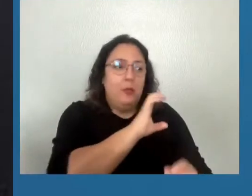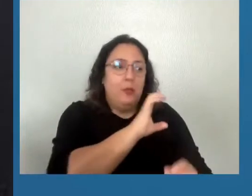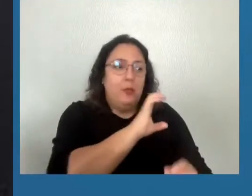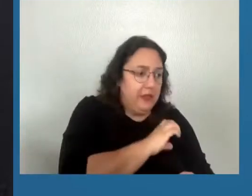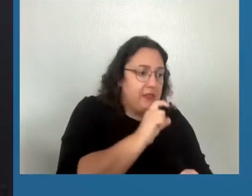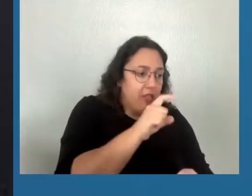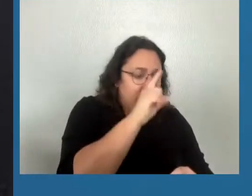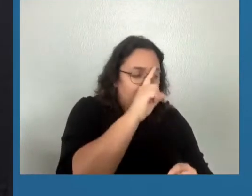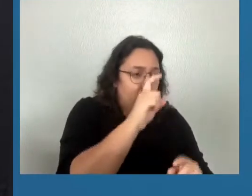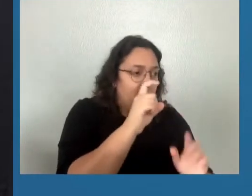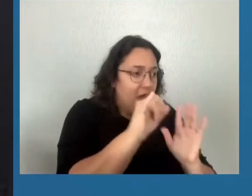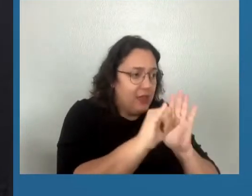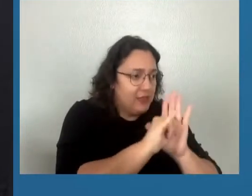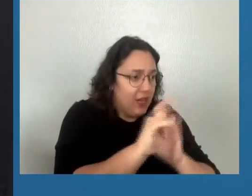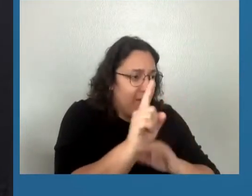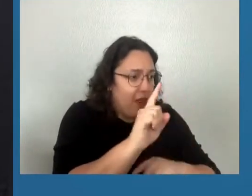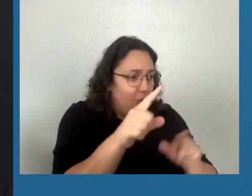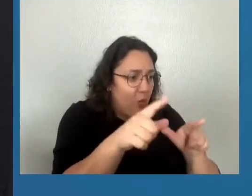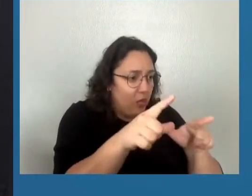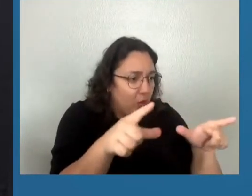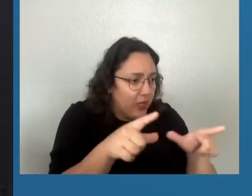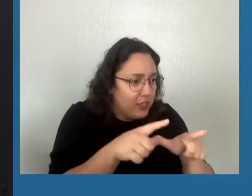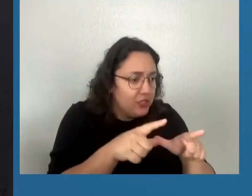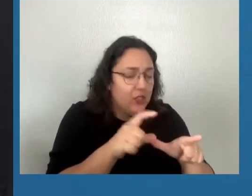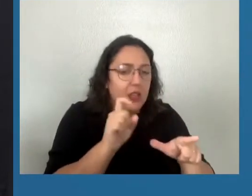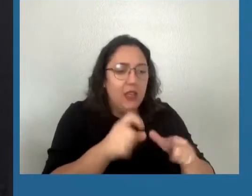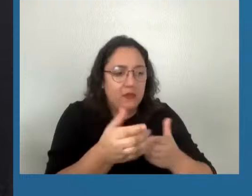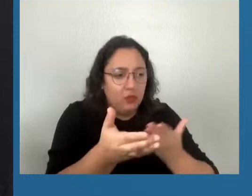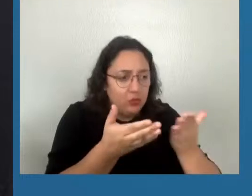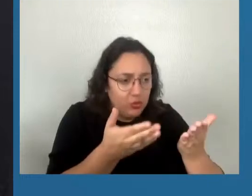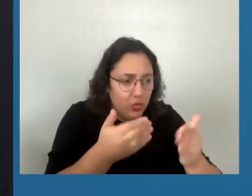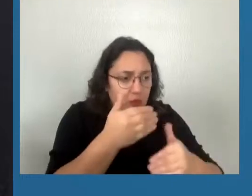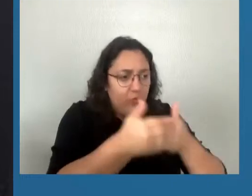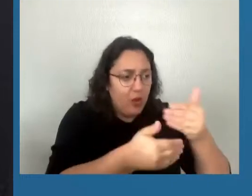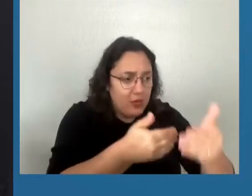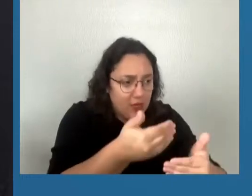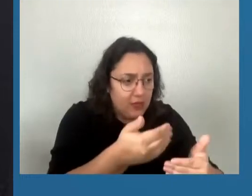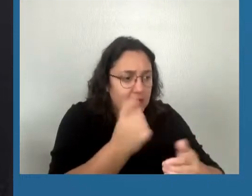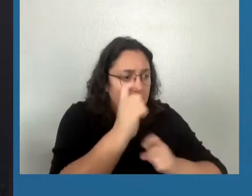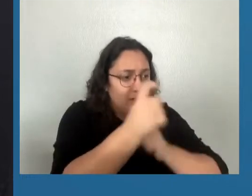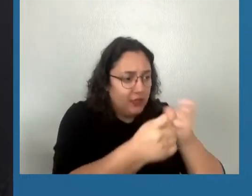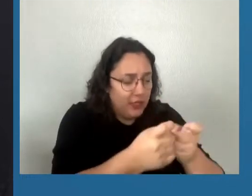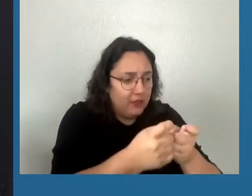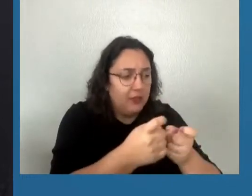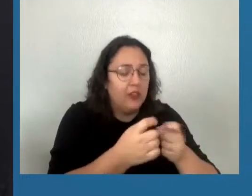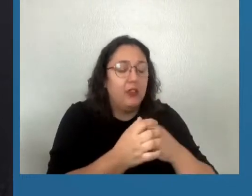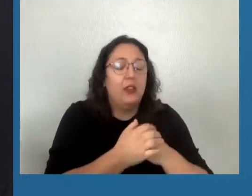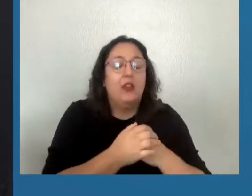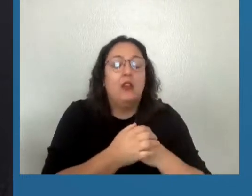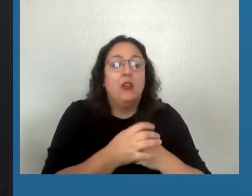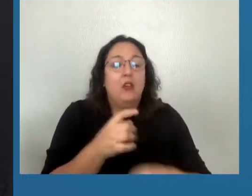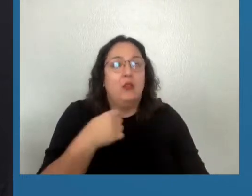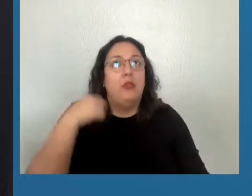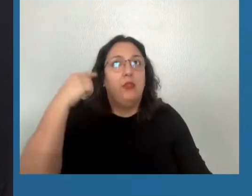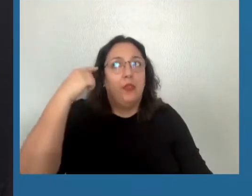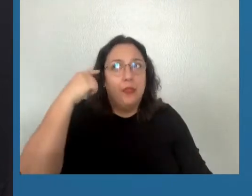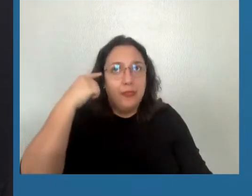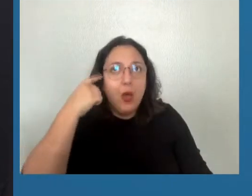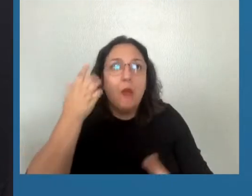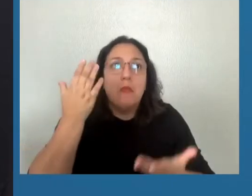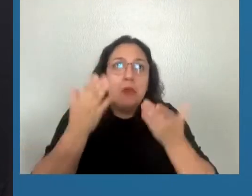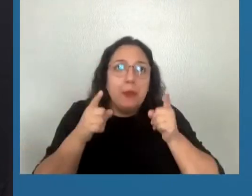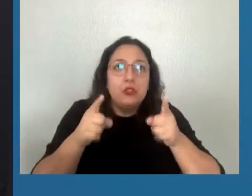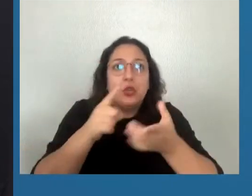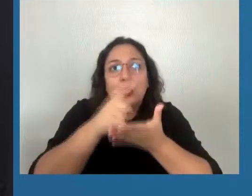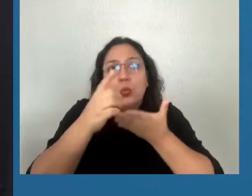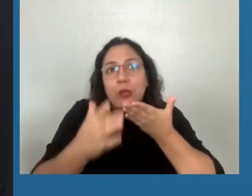So it started over the weekend. We had hoped that when the first few realized what's happening here, that could bring